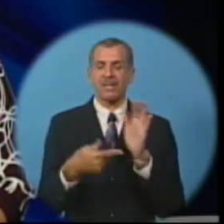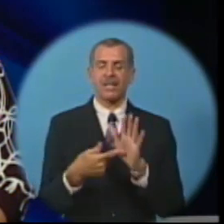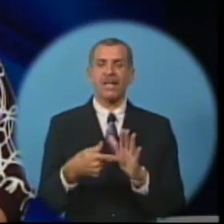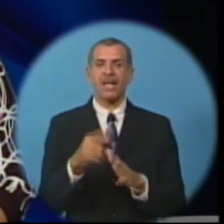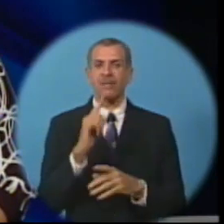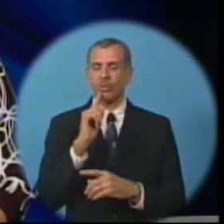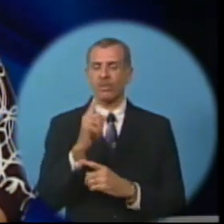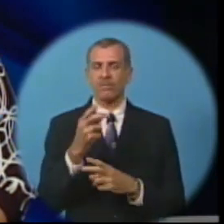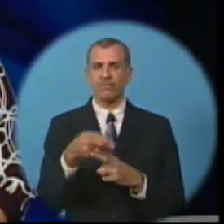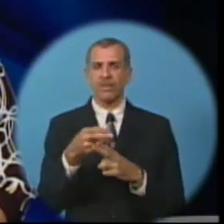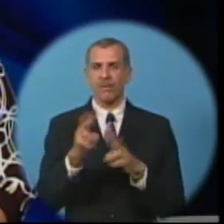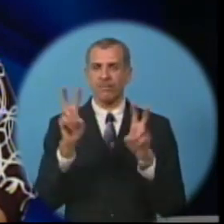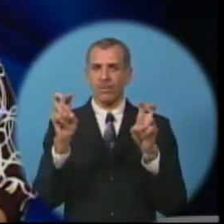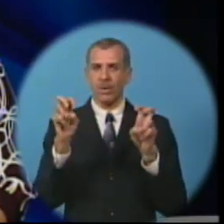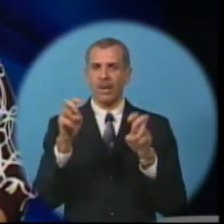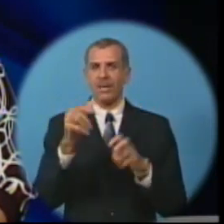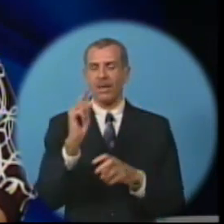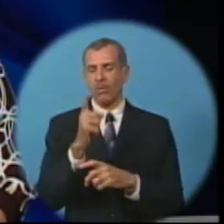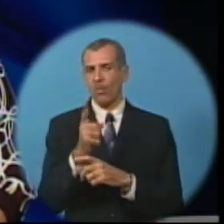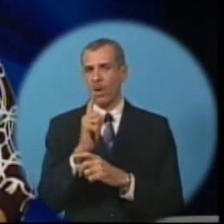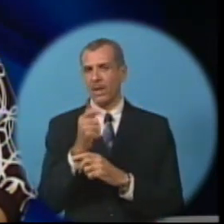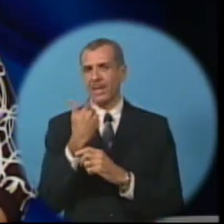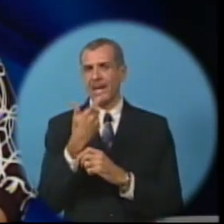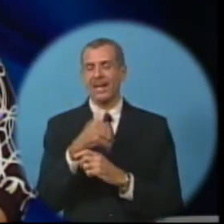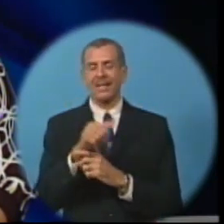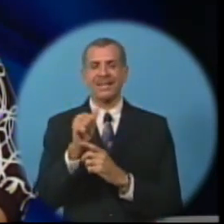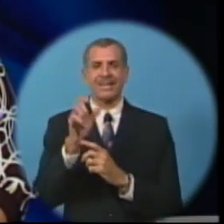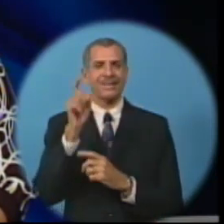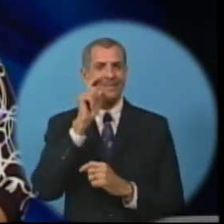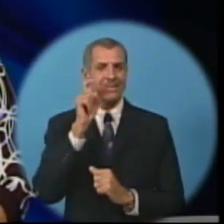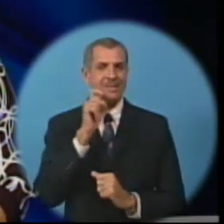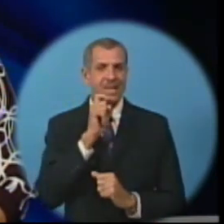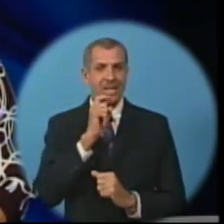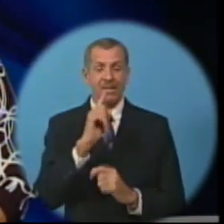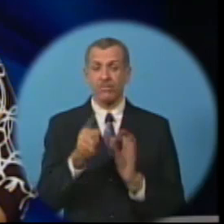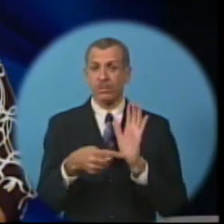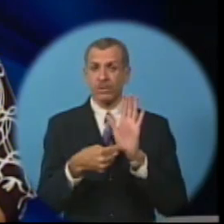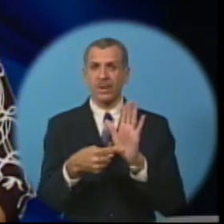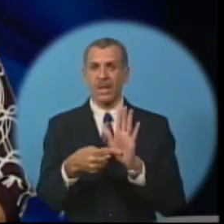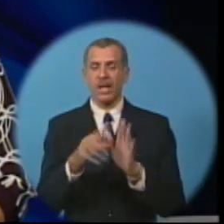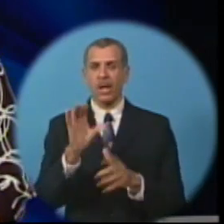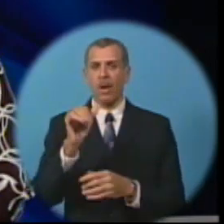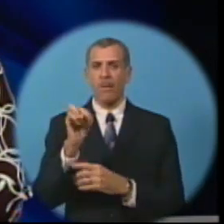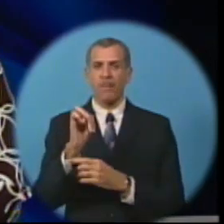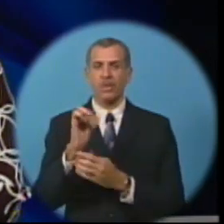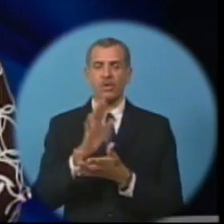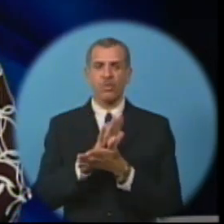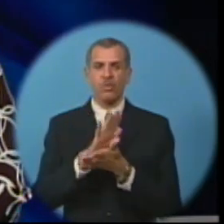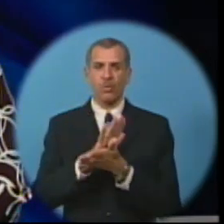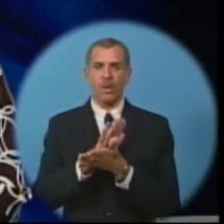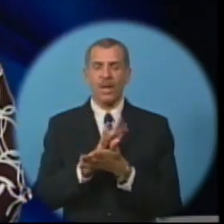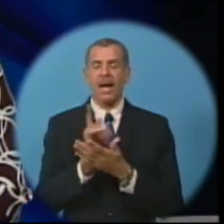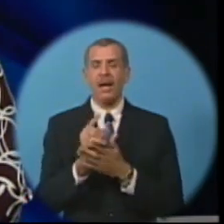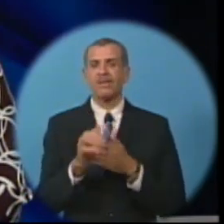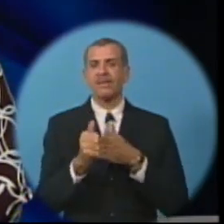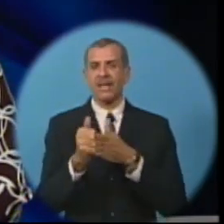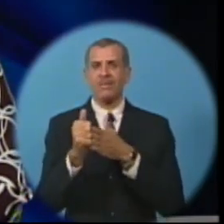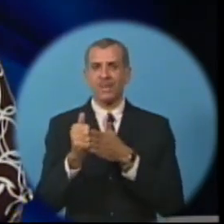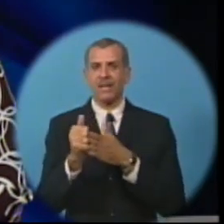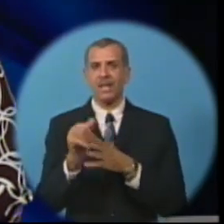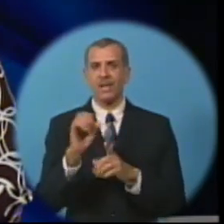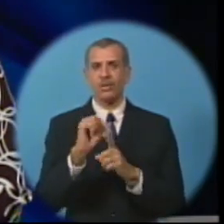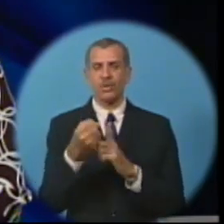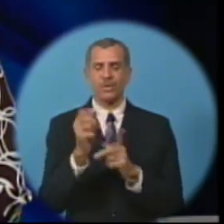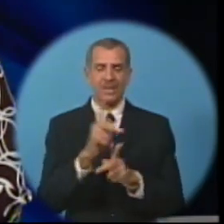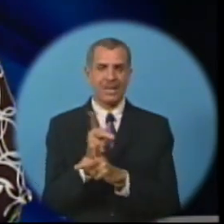Take Warning, Granny's Say on HIV and Sex. The production took place at the Convermere School Hall and was spearheaded by the Ministry of Social